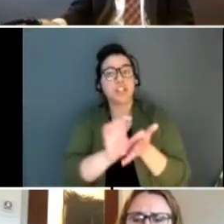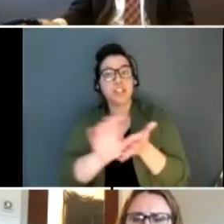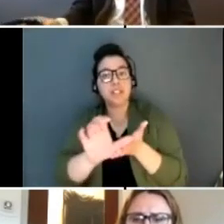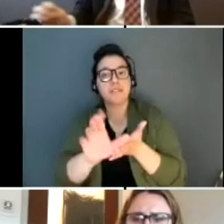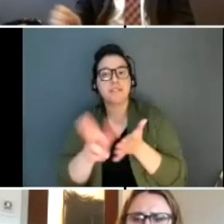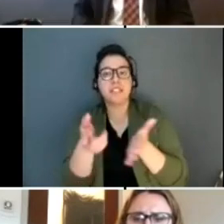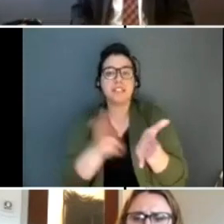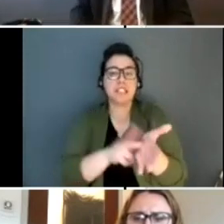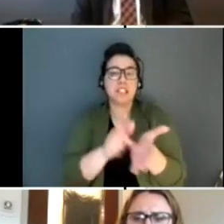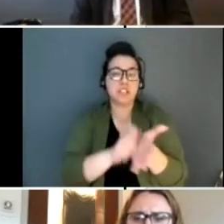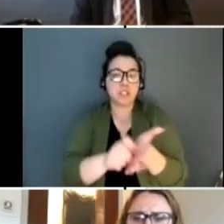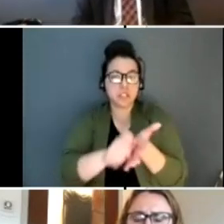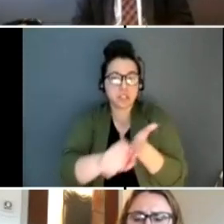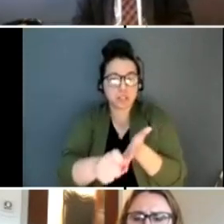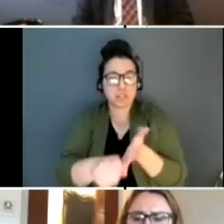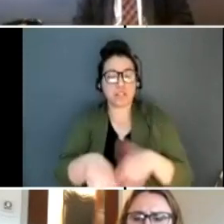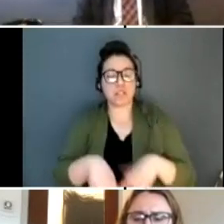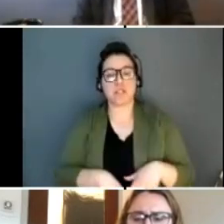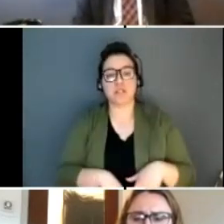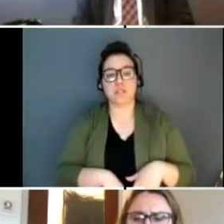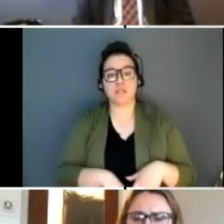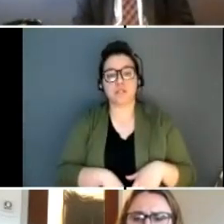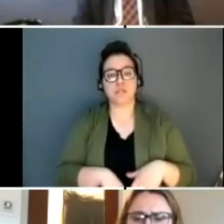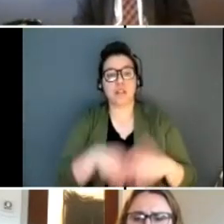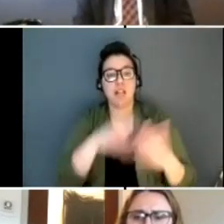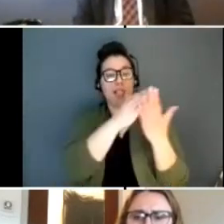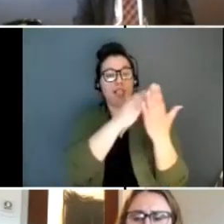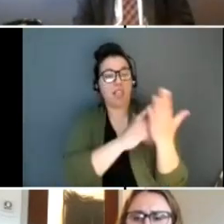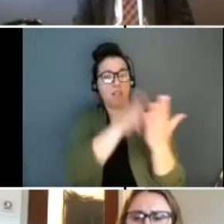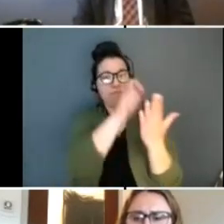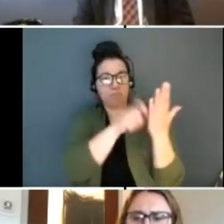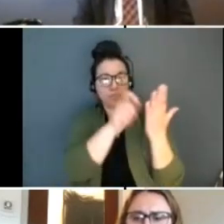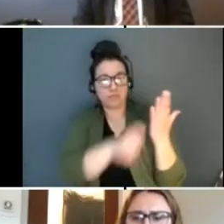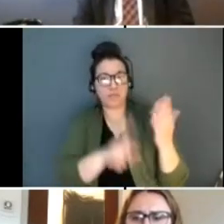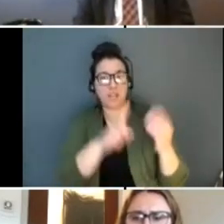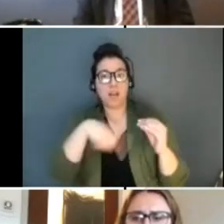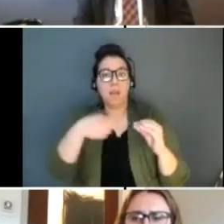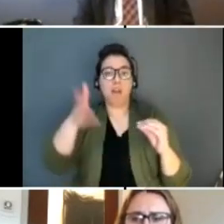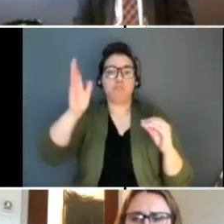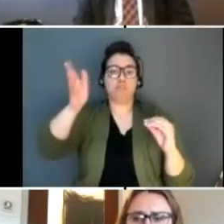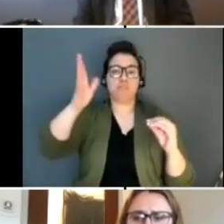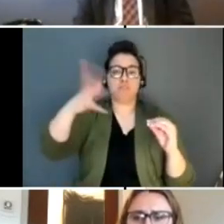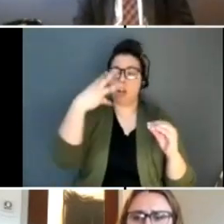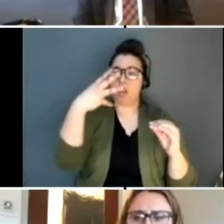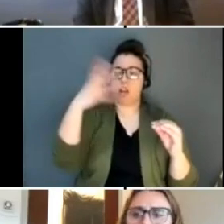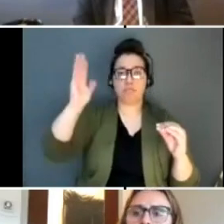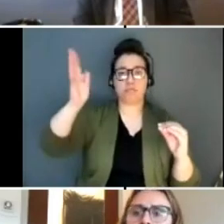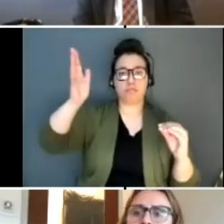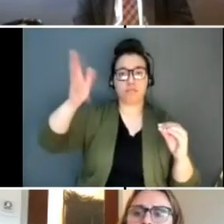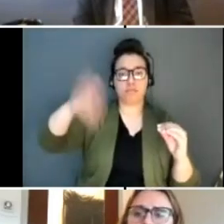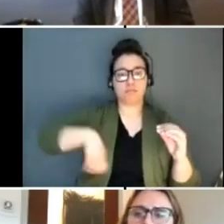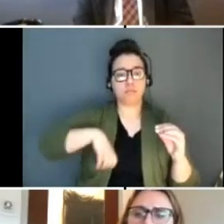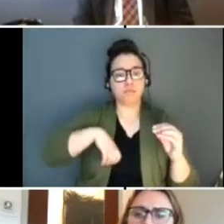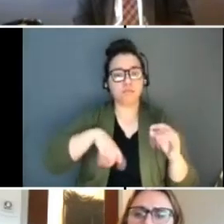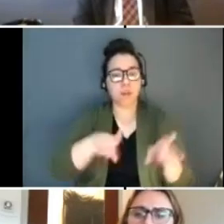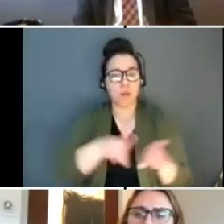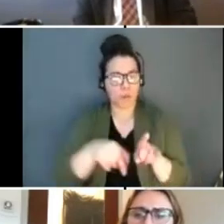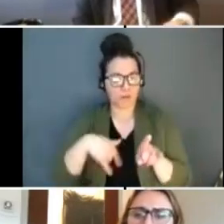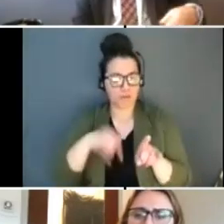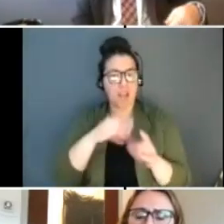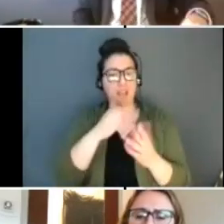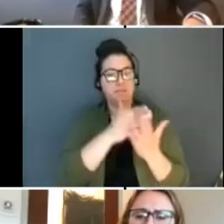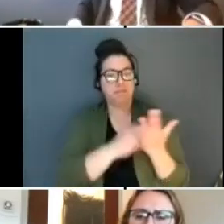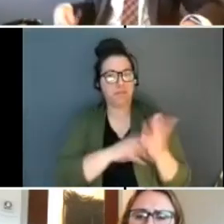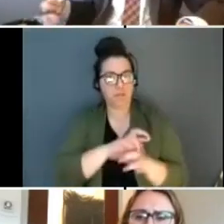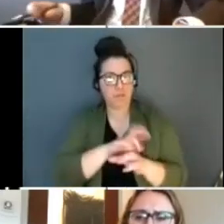even a checklist on how to give effective online presentations. We also have that ready to go. And